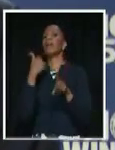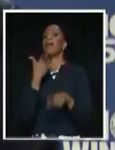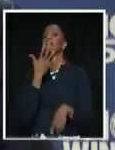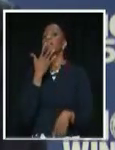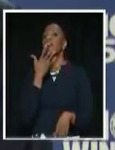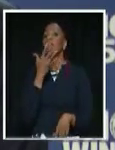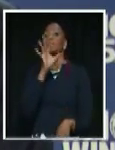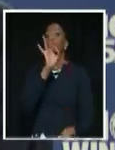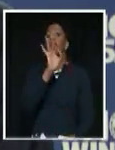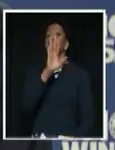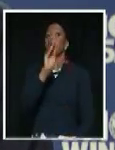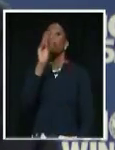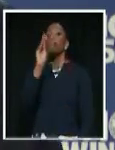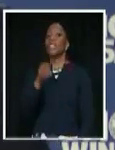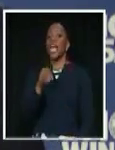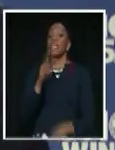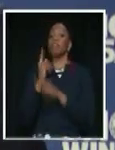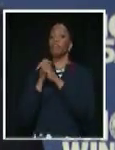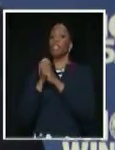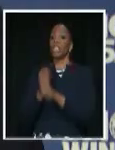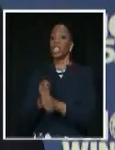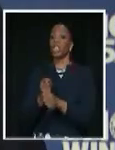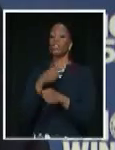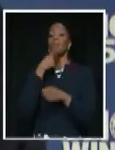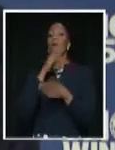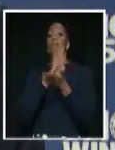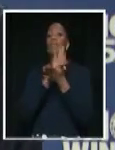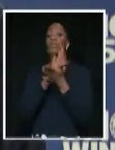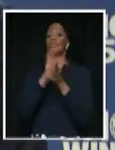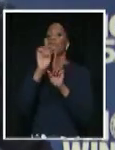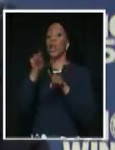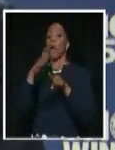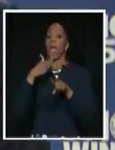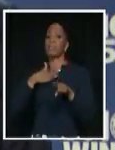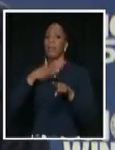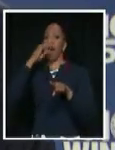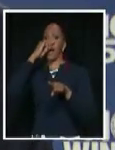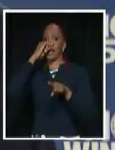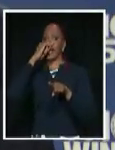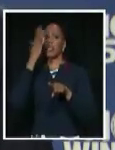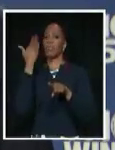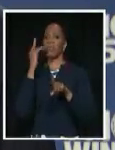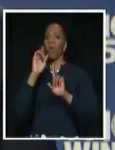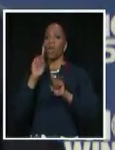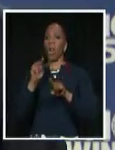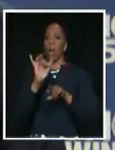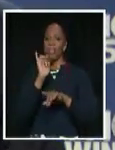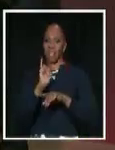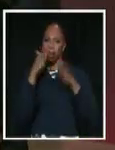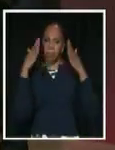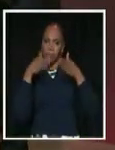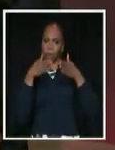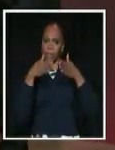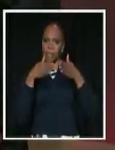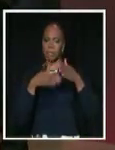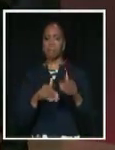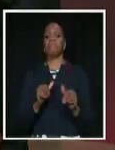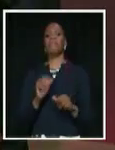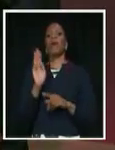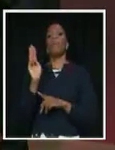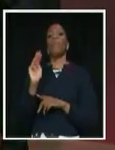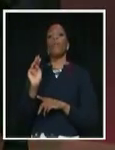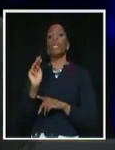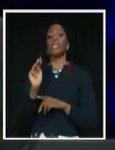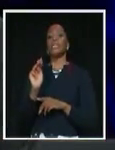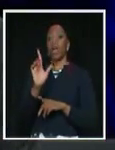kids go to traditional public schools, as my kids did. Thank you, sir. 95%. That's where we have to focus our attentions. Thank you, sir. Let's move on. Mr. Lhota,